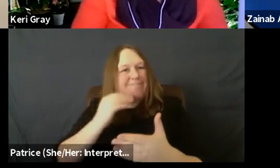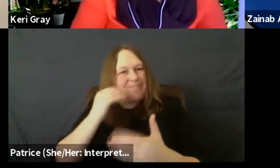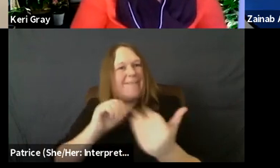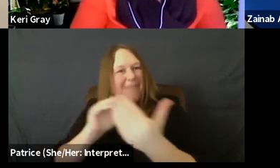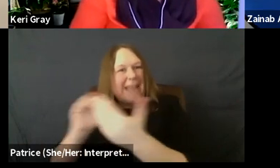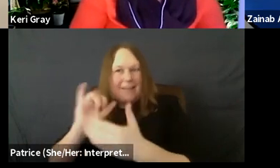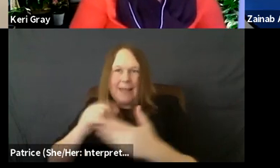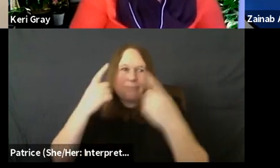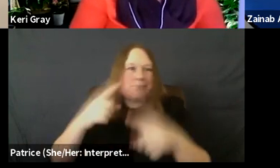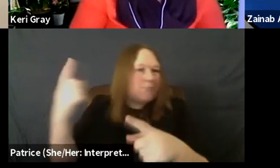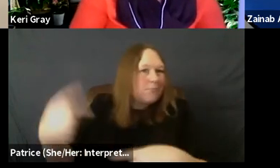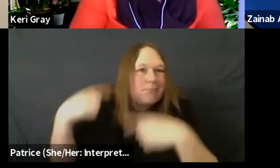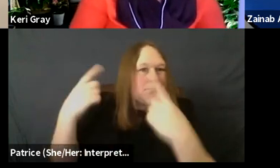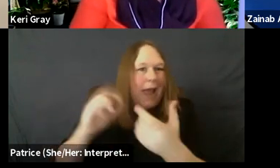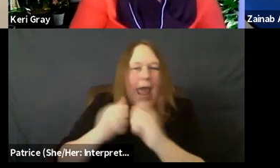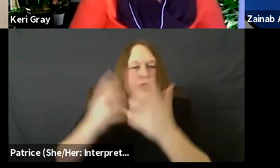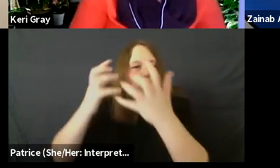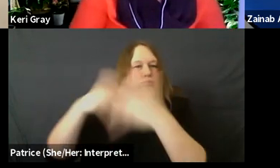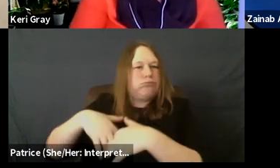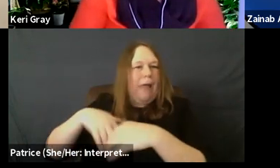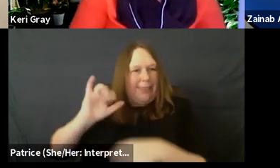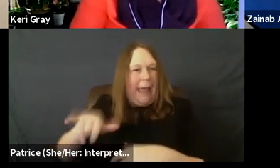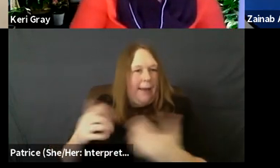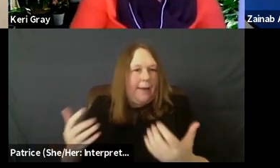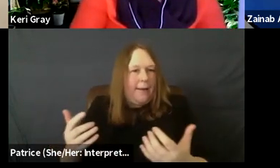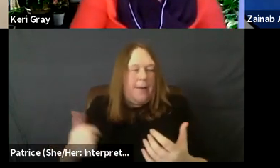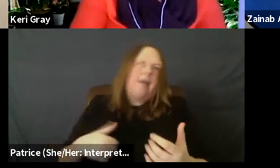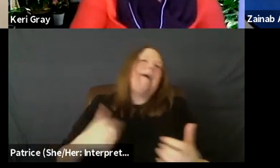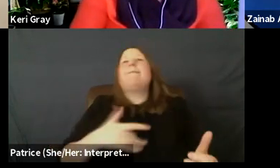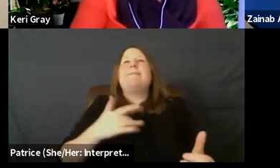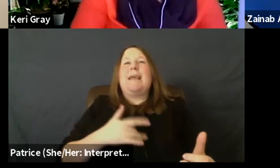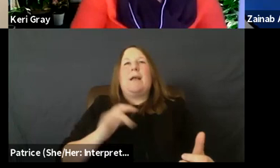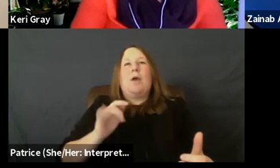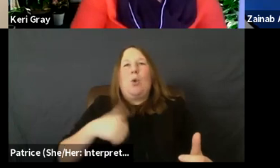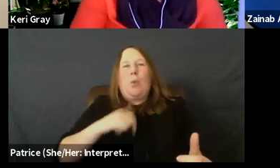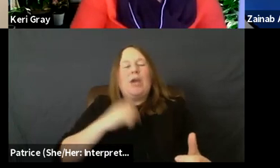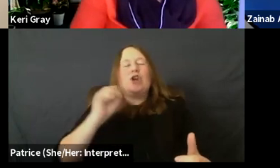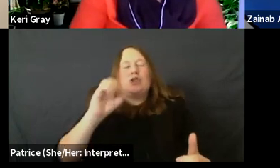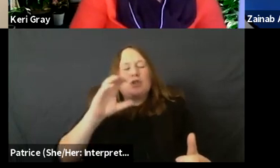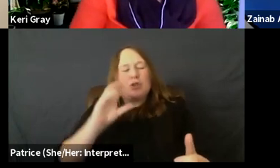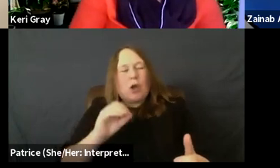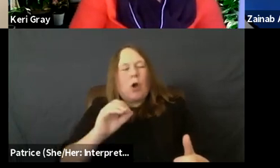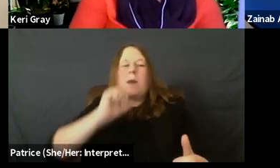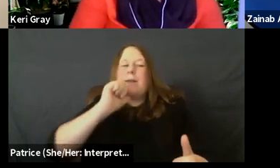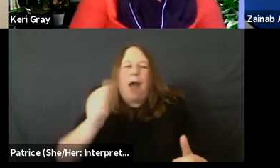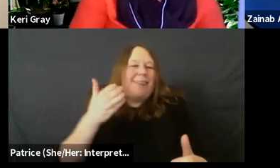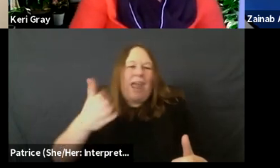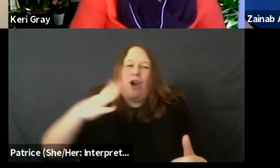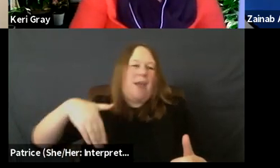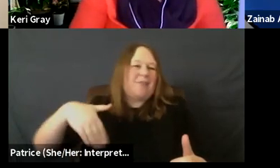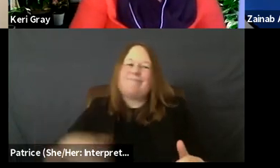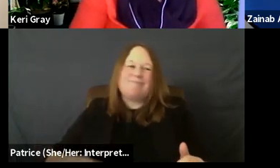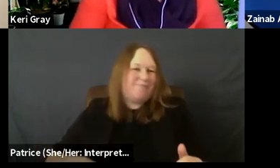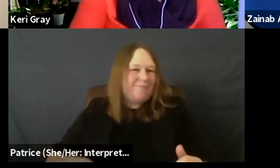have existed and how we dismantle that. I feel that we are so not there yet. And when we look